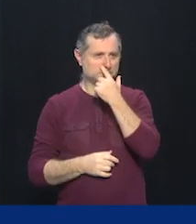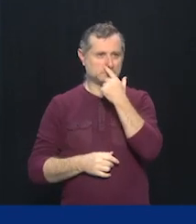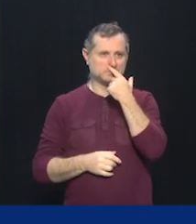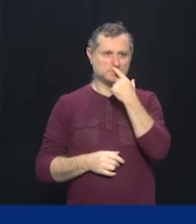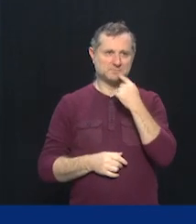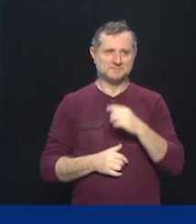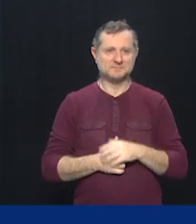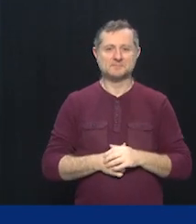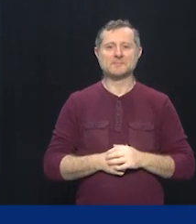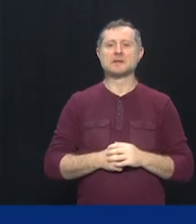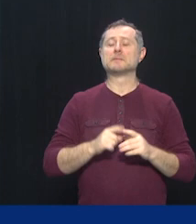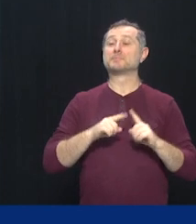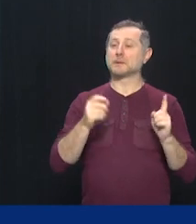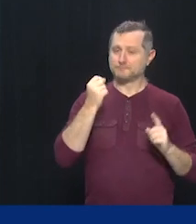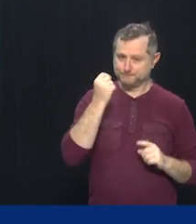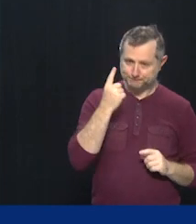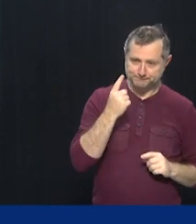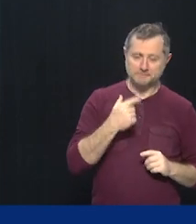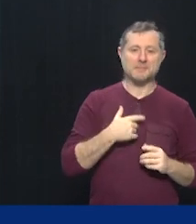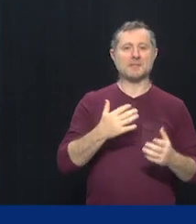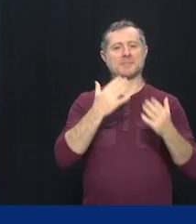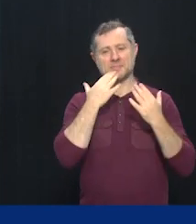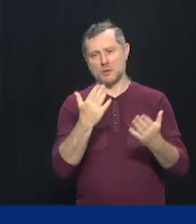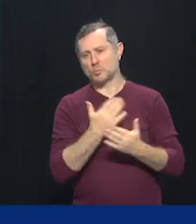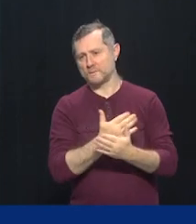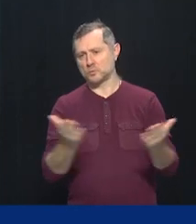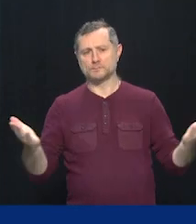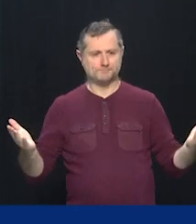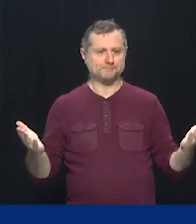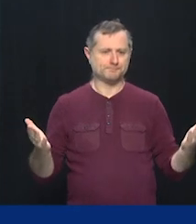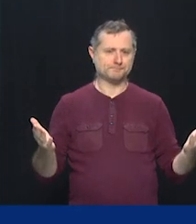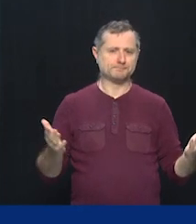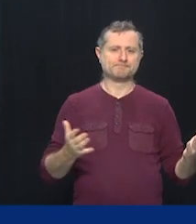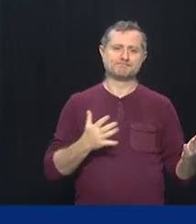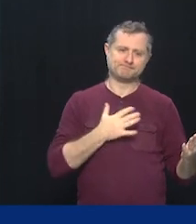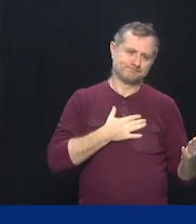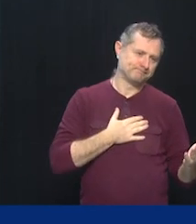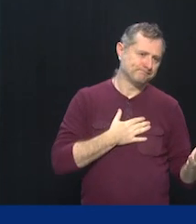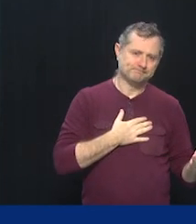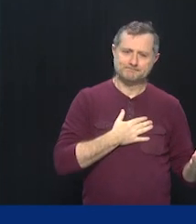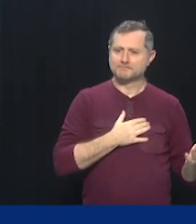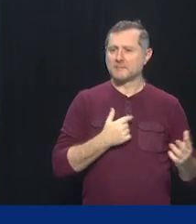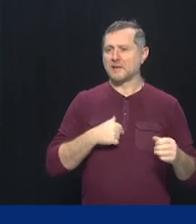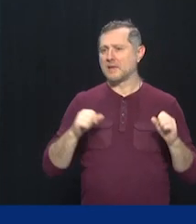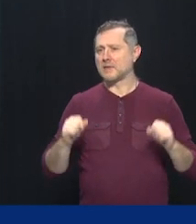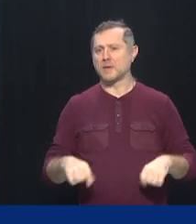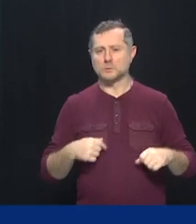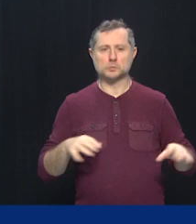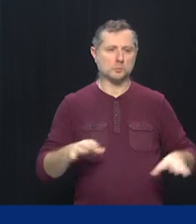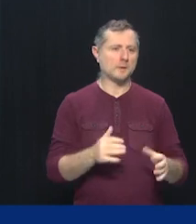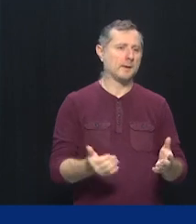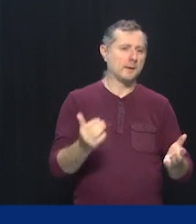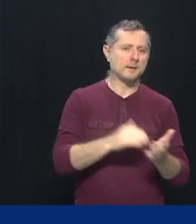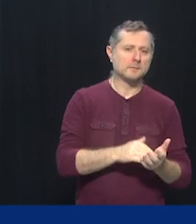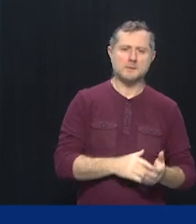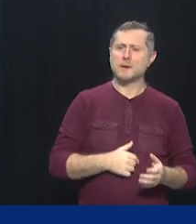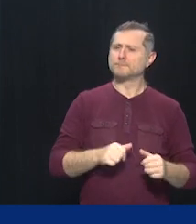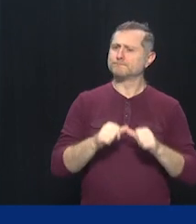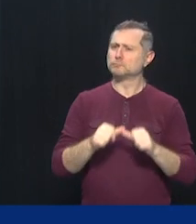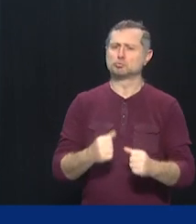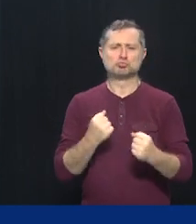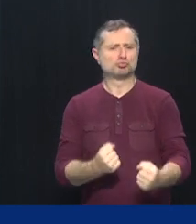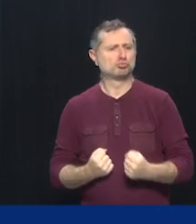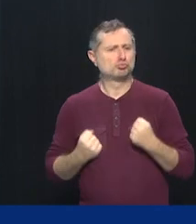But I thank all of you from the bottom of my heart. And I know we can do this again. We need to do this again. Let's stay strong. Let's stay